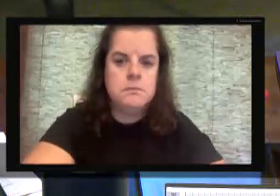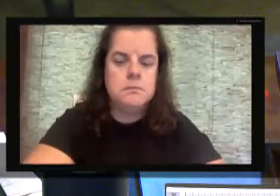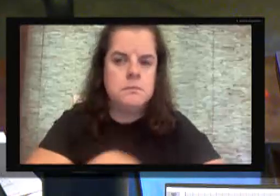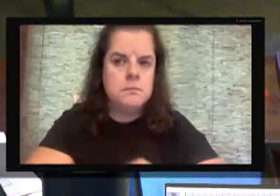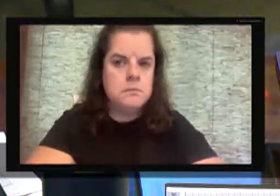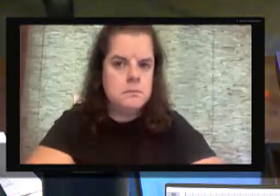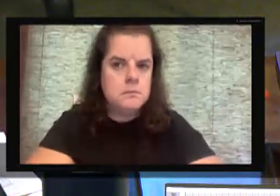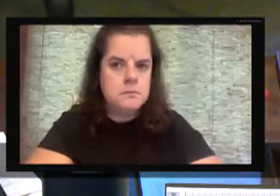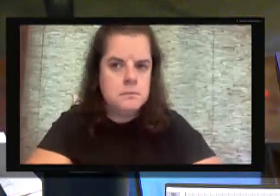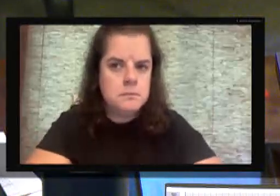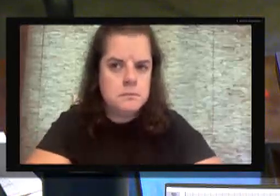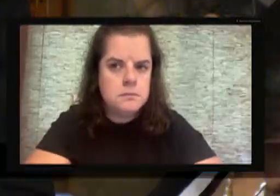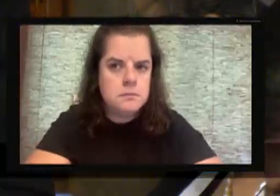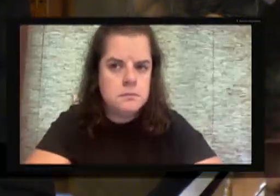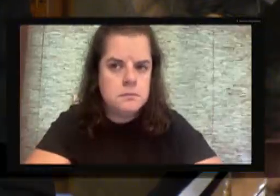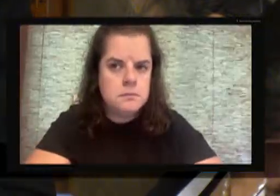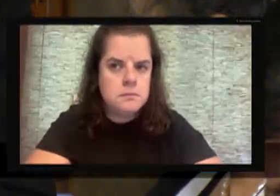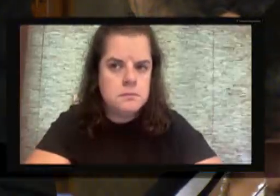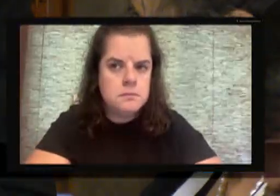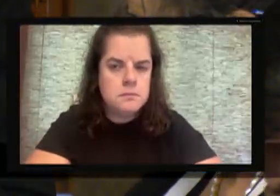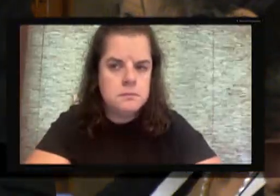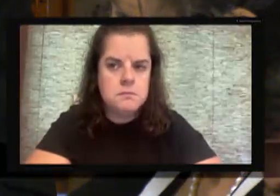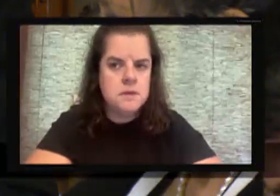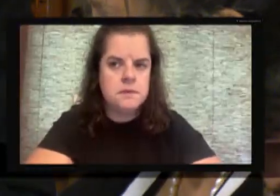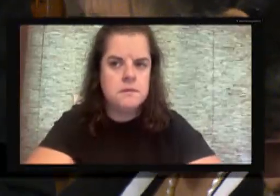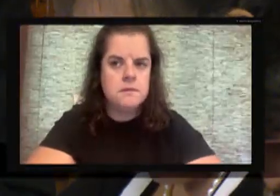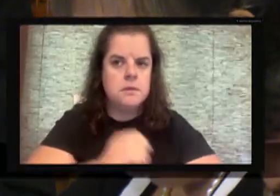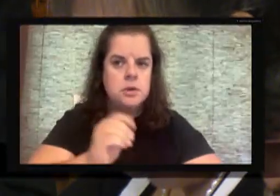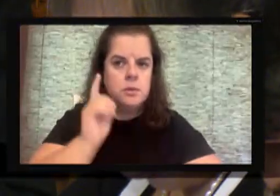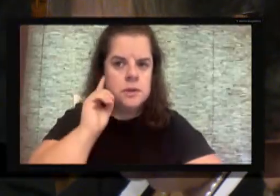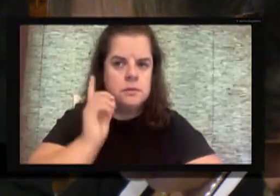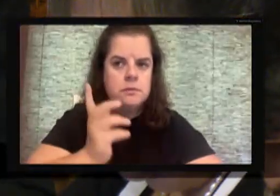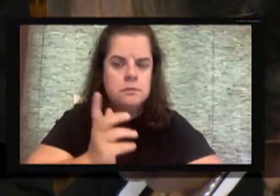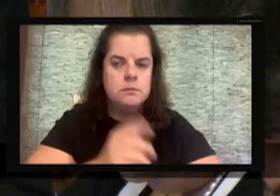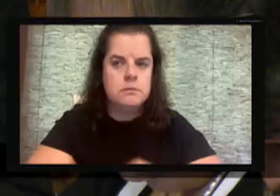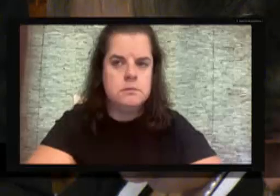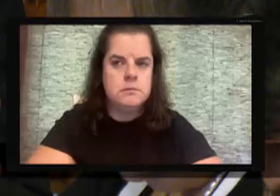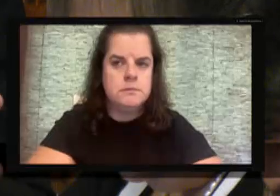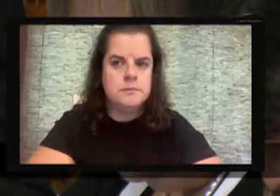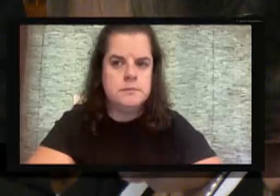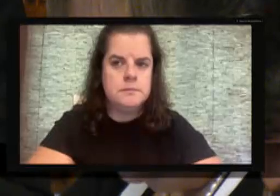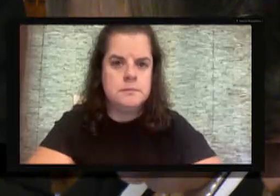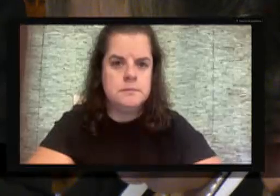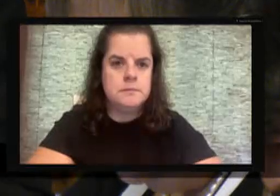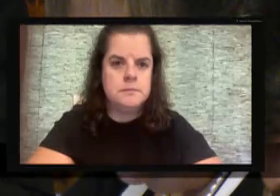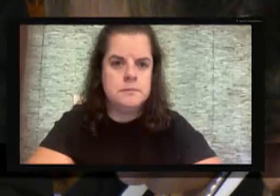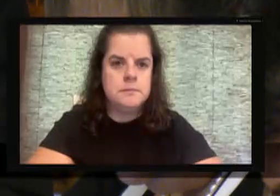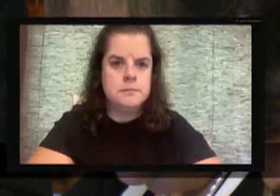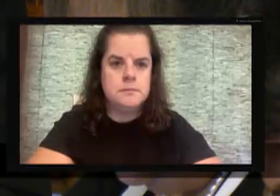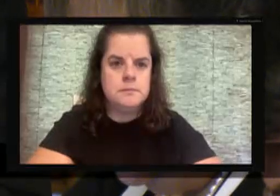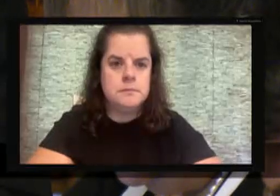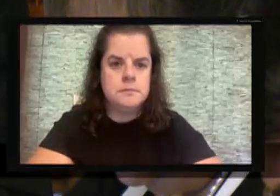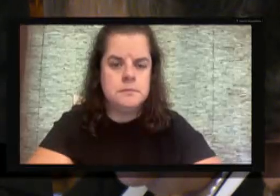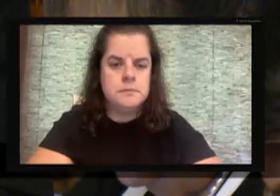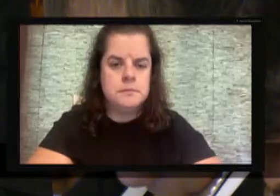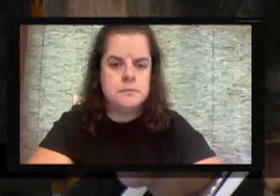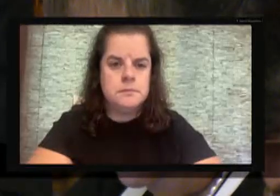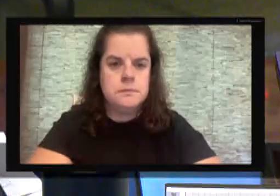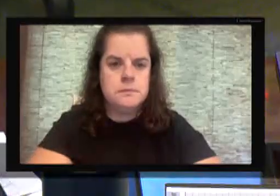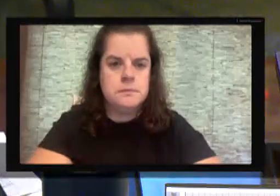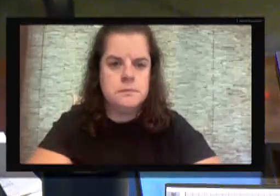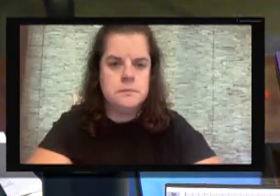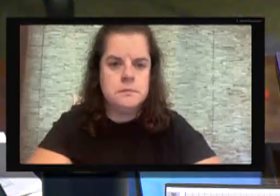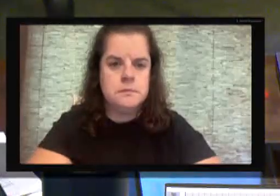clarification before Tuesday? Well, let's get clarification, and then if it's the wrong house number, we can maybe amend it then before, you know. Okay. Yeah.